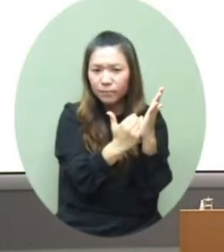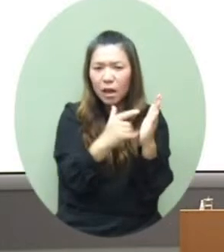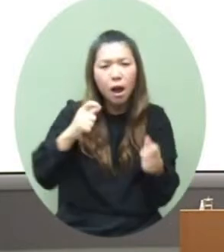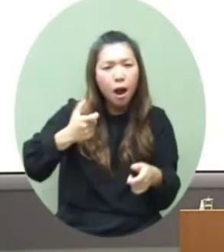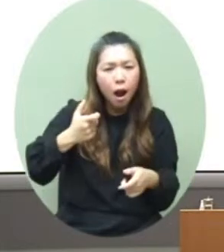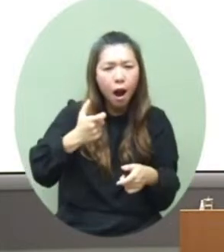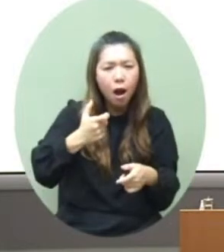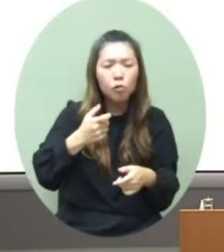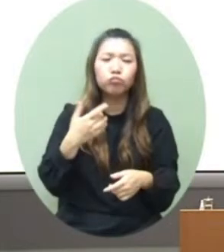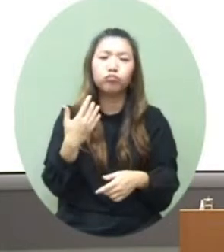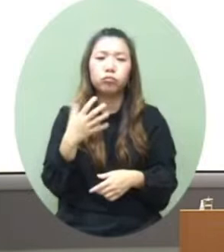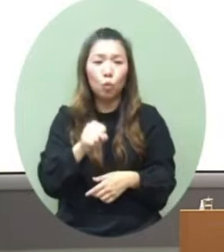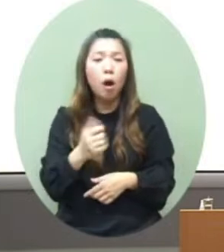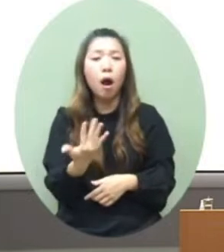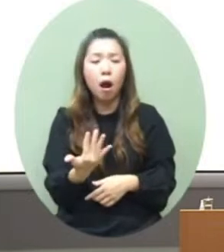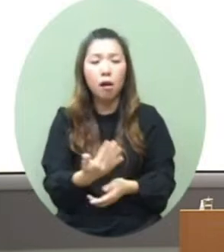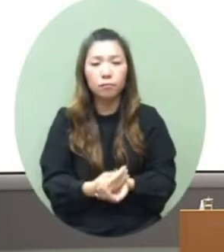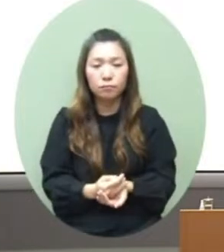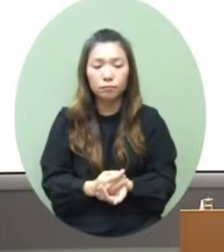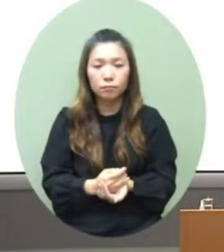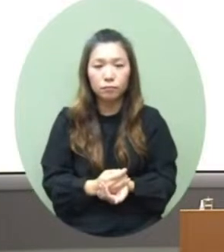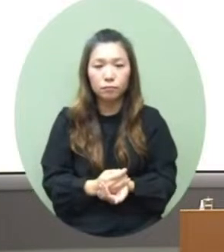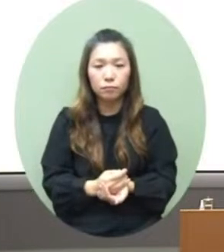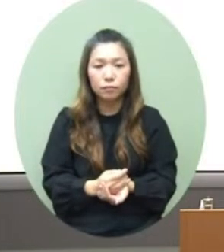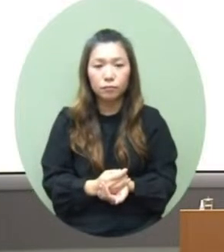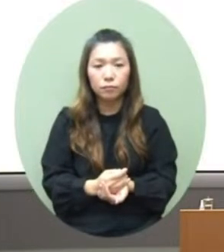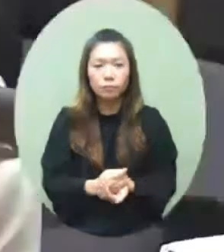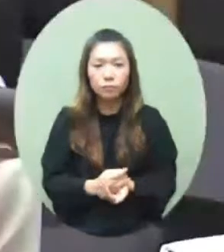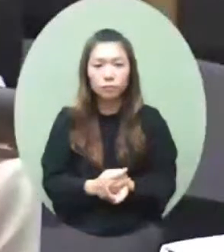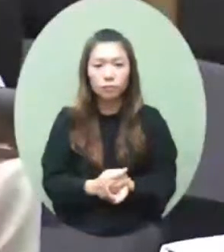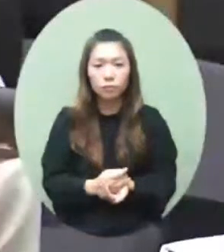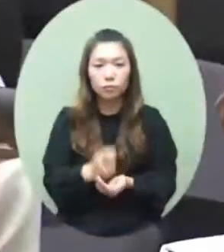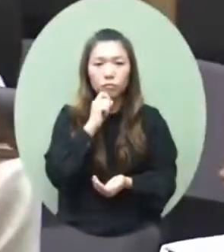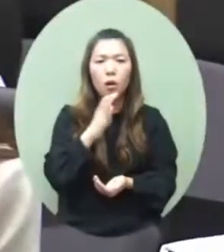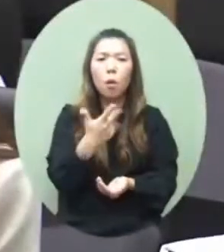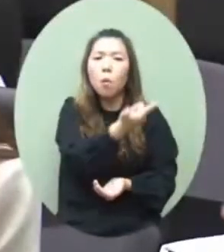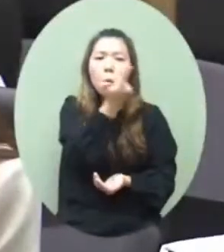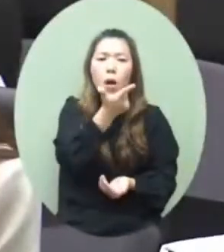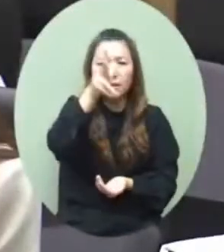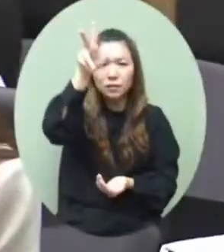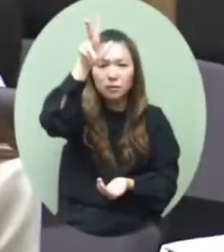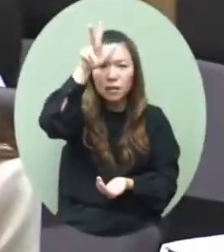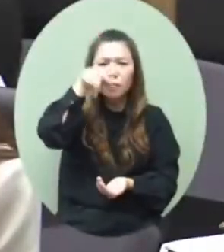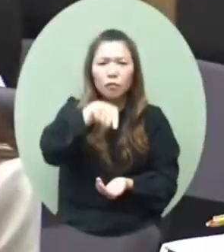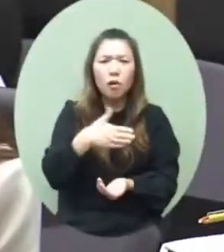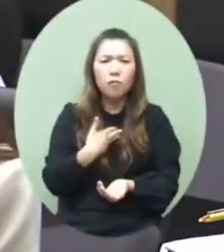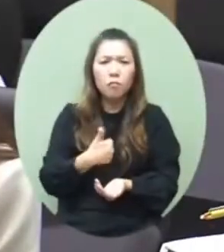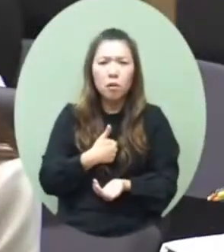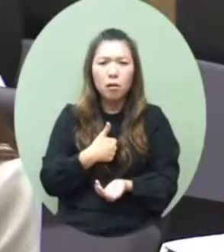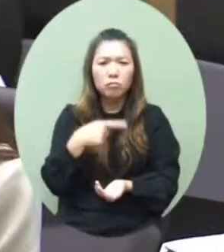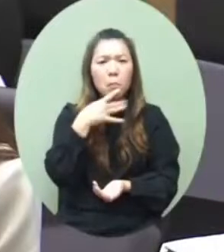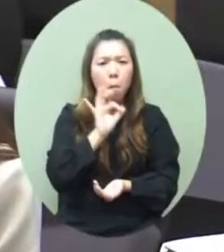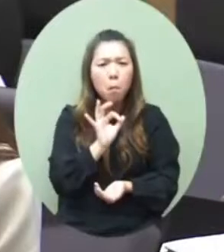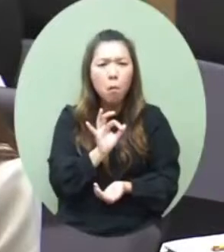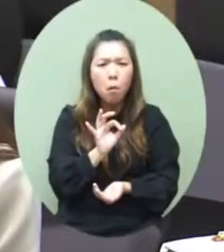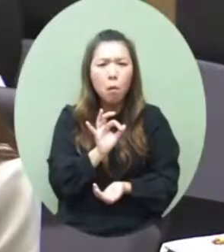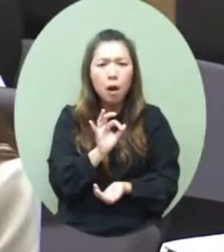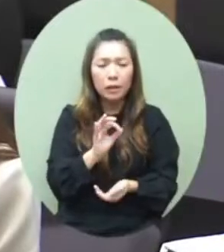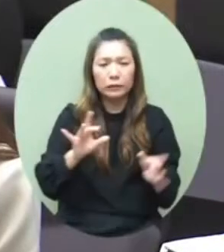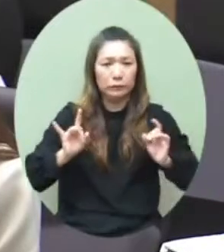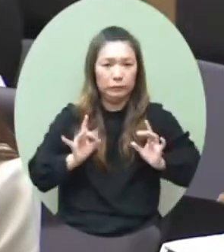under the Happy Hong Kong campaign. What is the estimated cost?